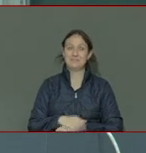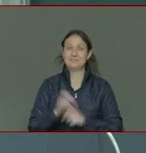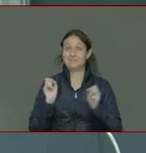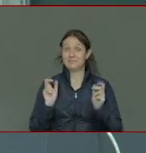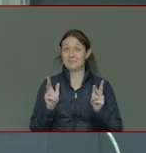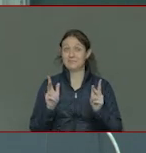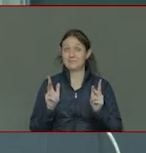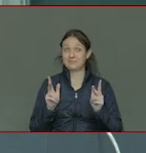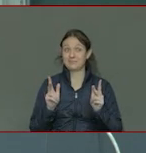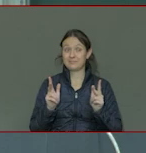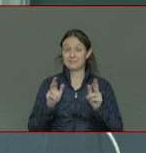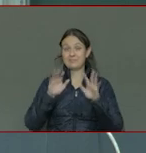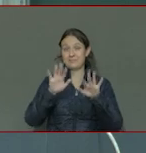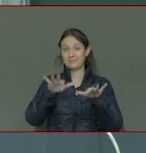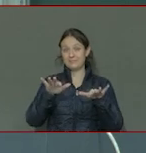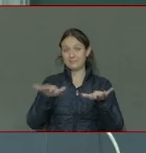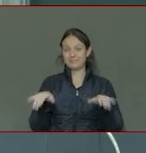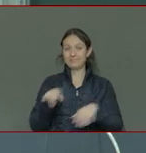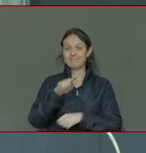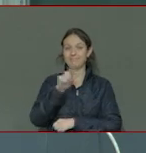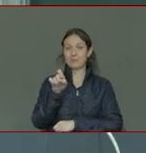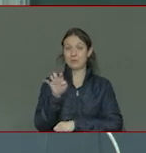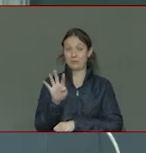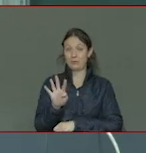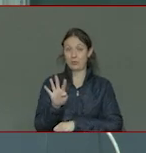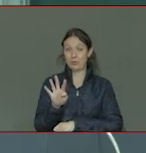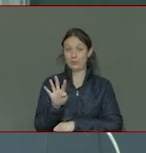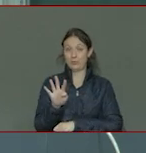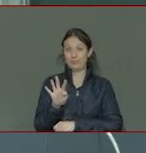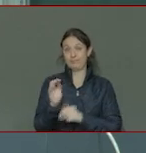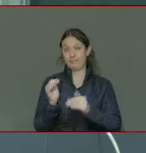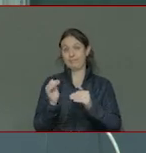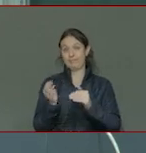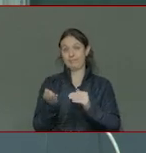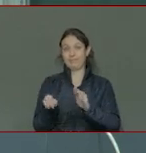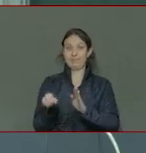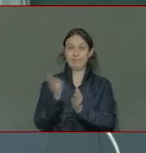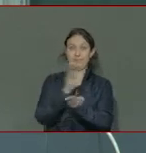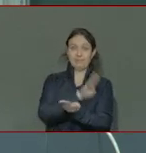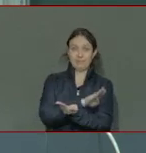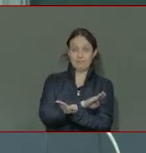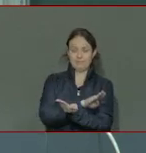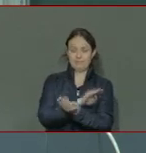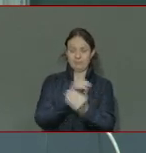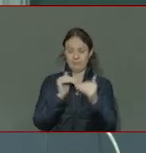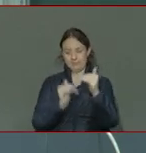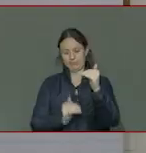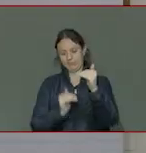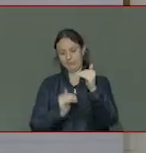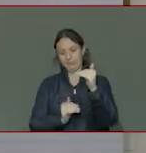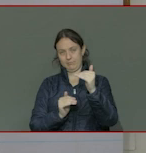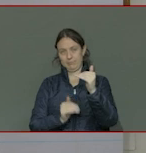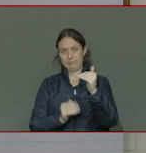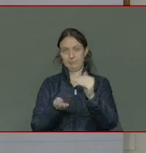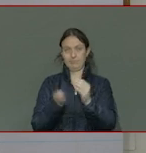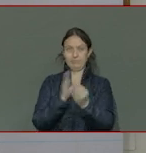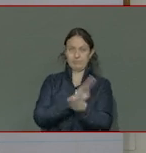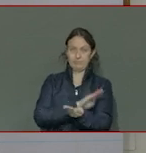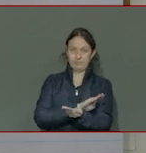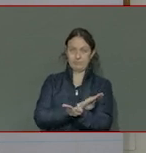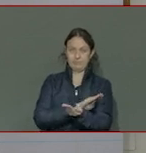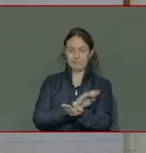Okay, boys and girls, question 4, just below question 11 is question